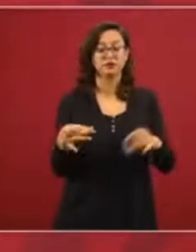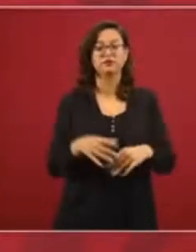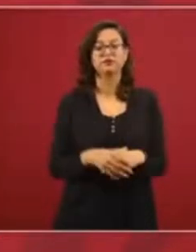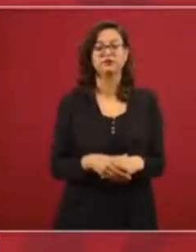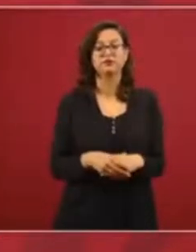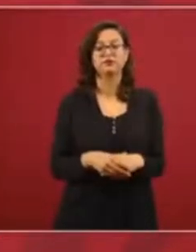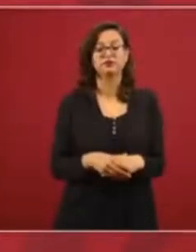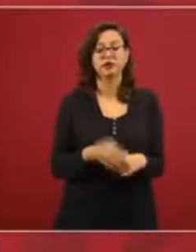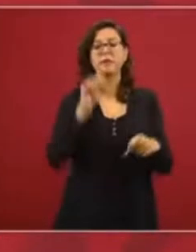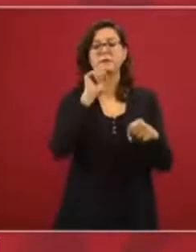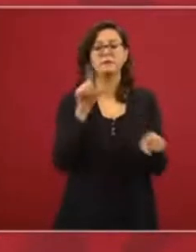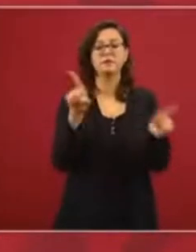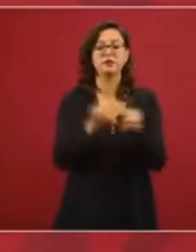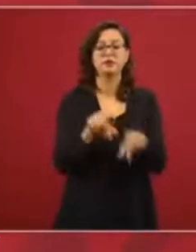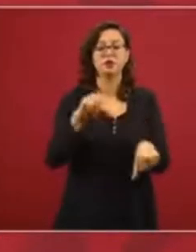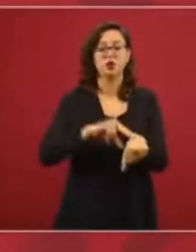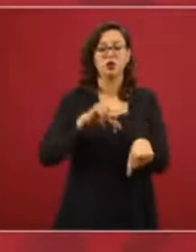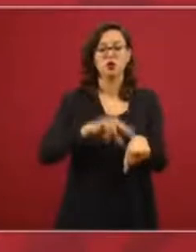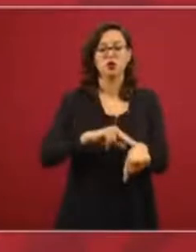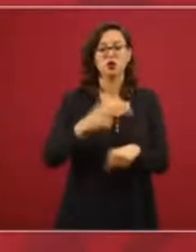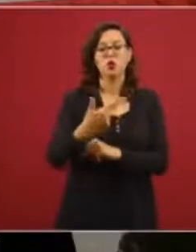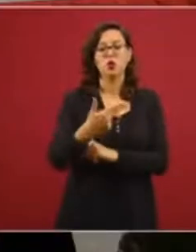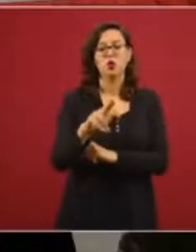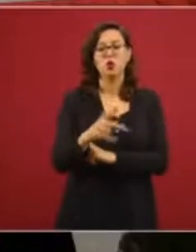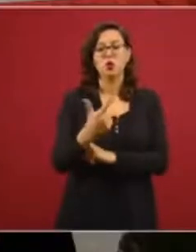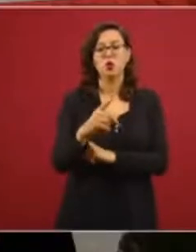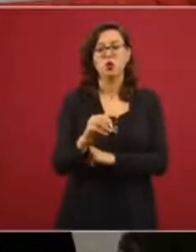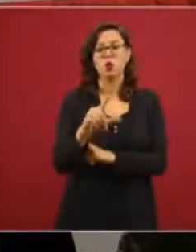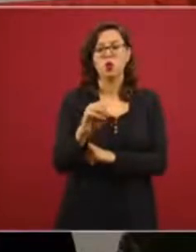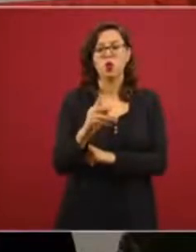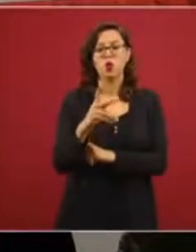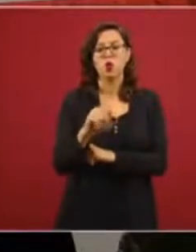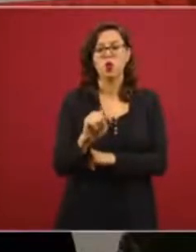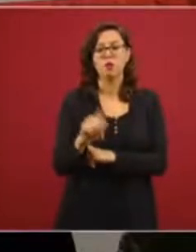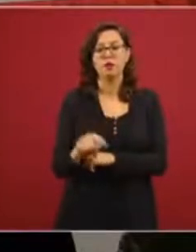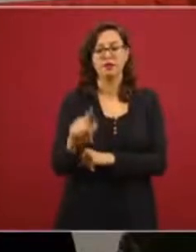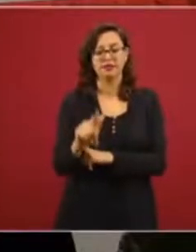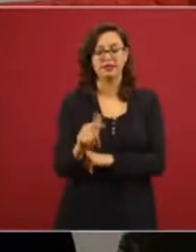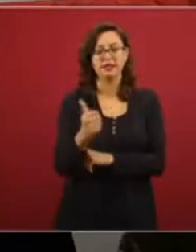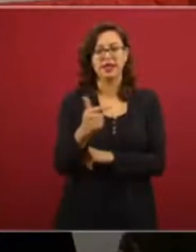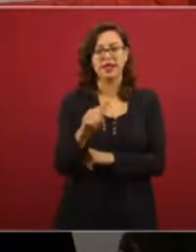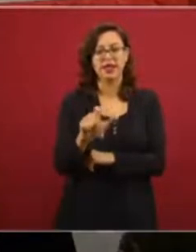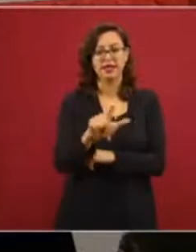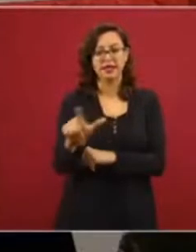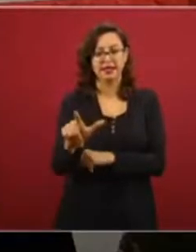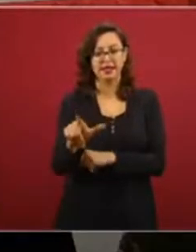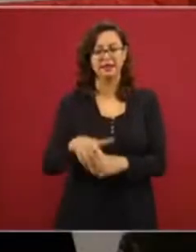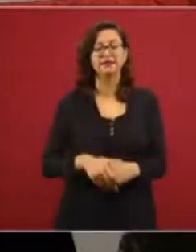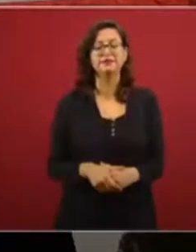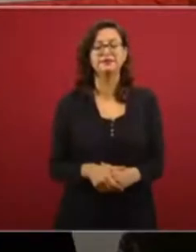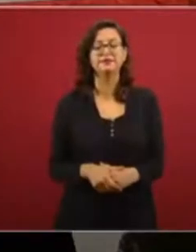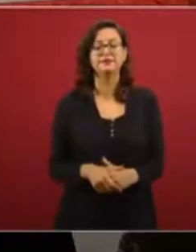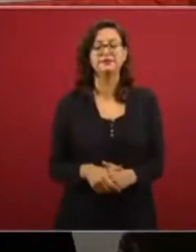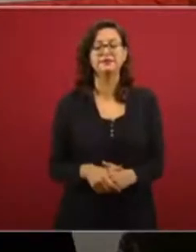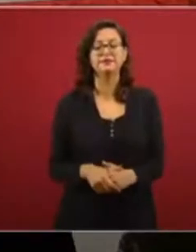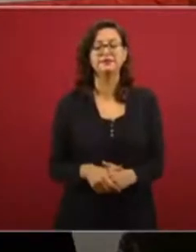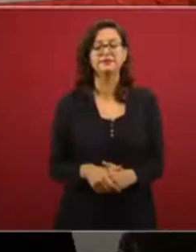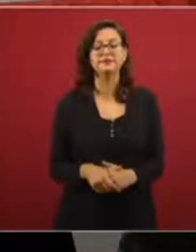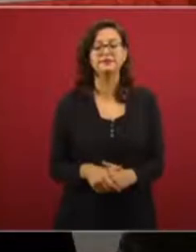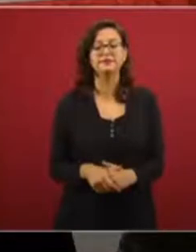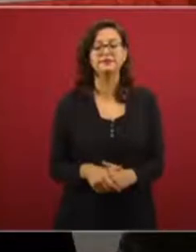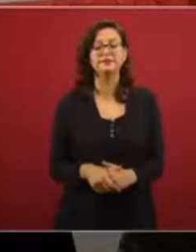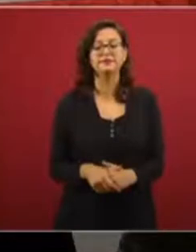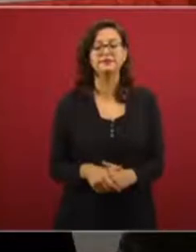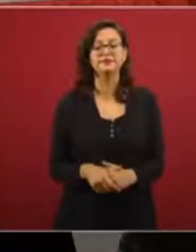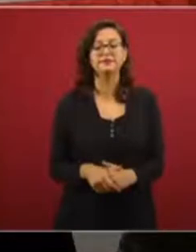el doctor Hugo López Gatell. También se va. And